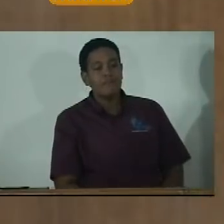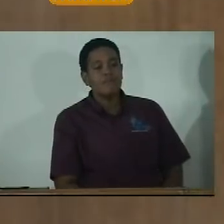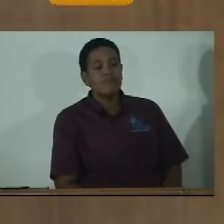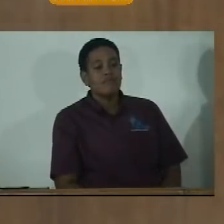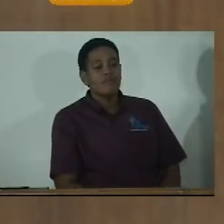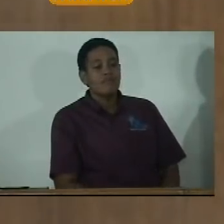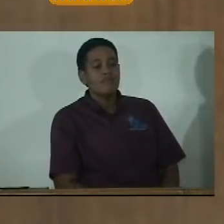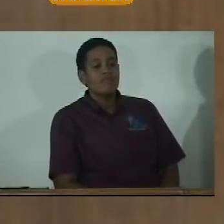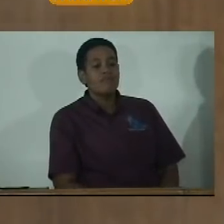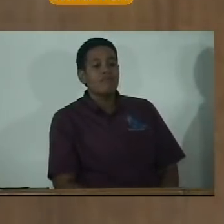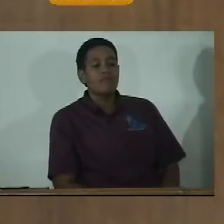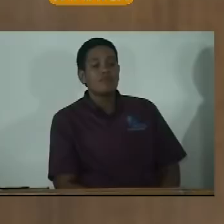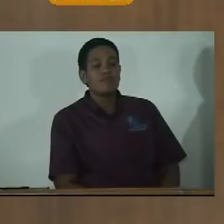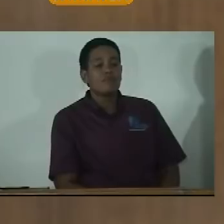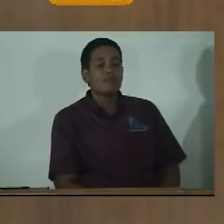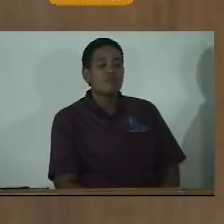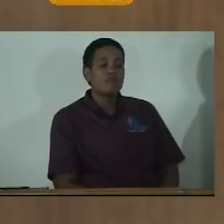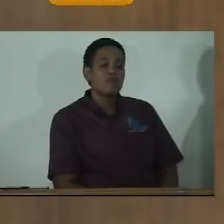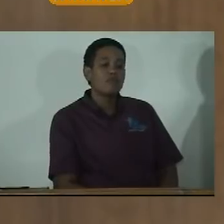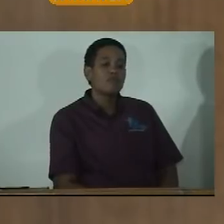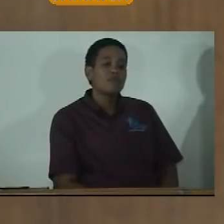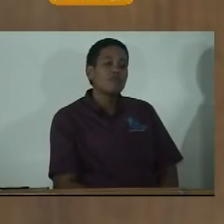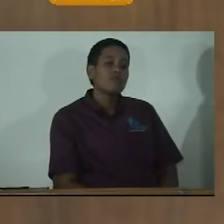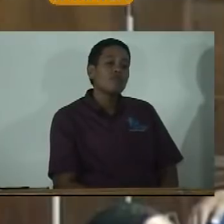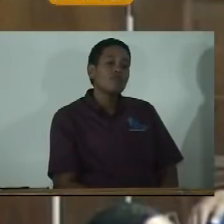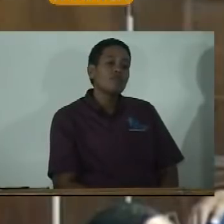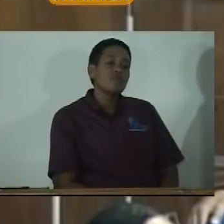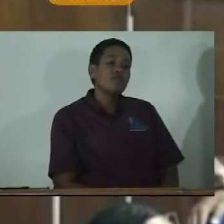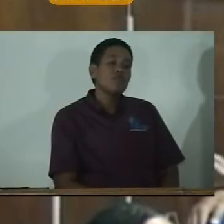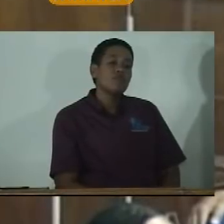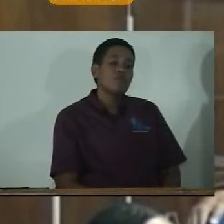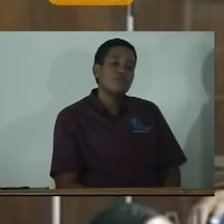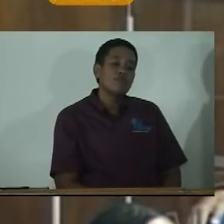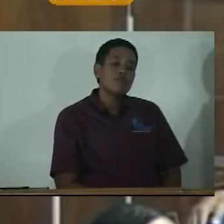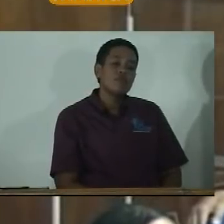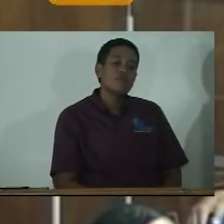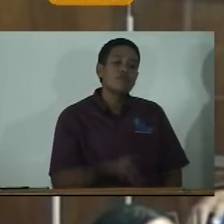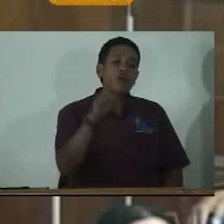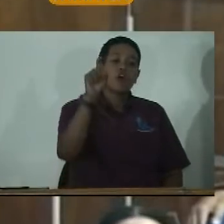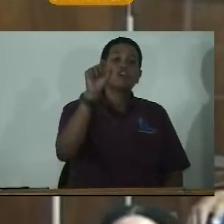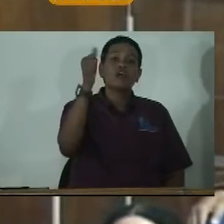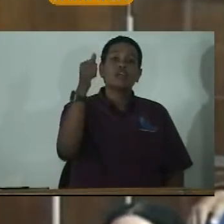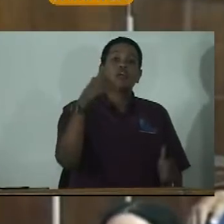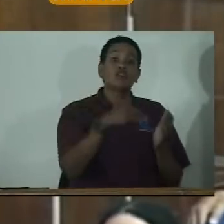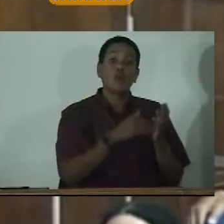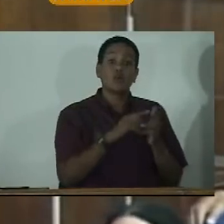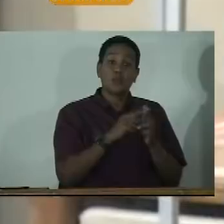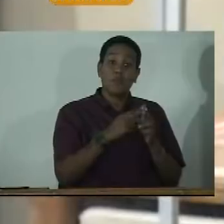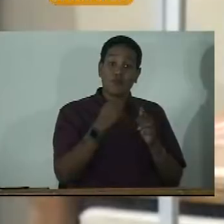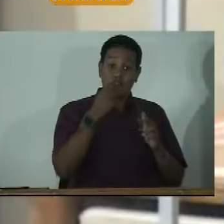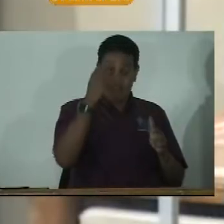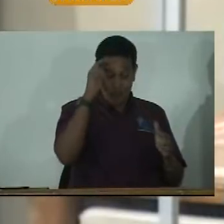now? No, it's 110,000 carcass. You're all welcome. No.